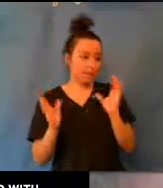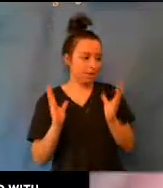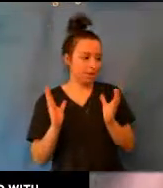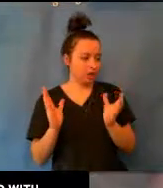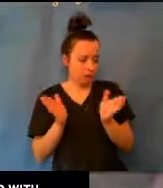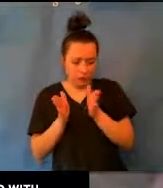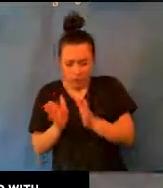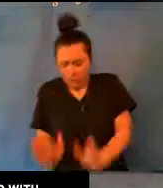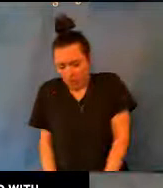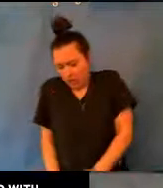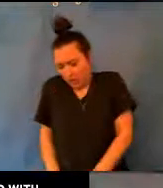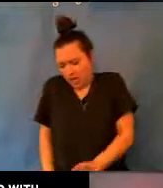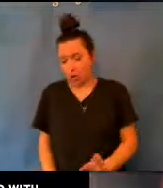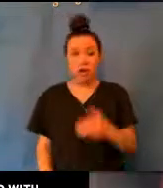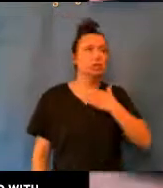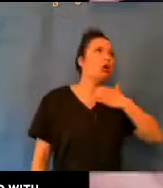our tiny little penguin.